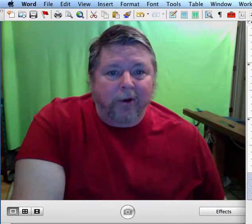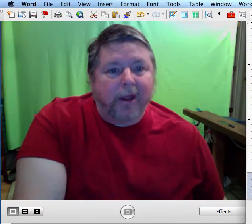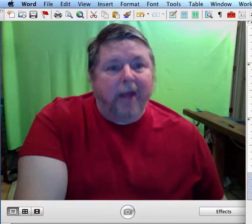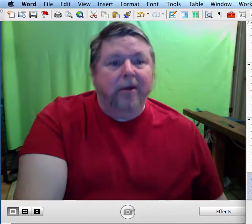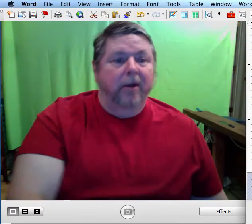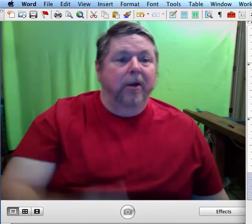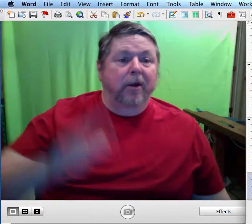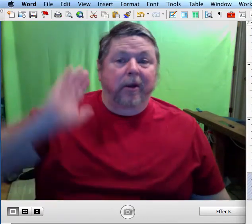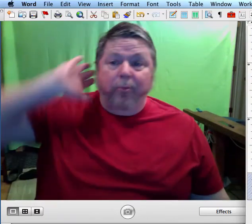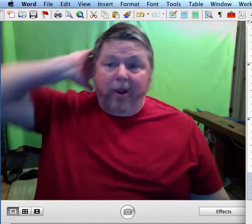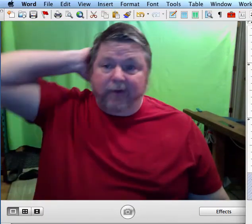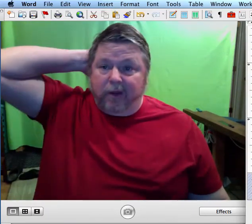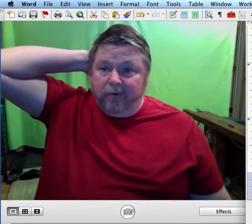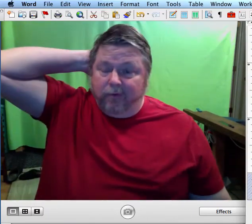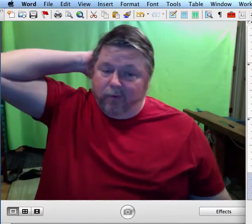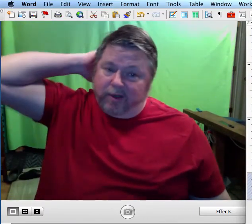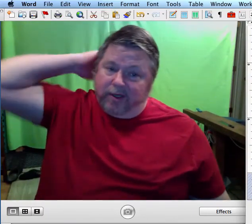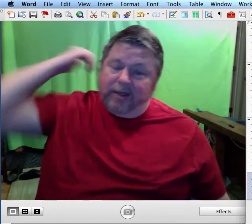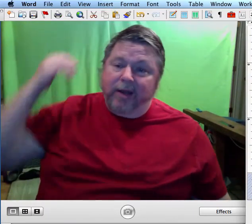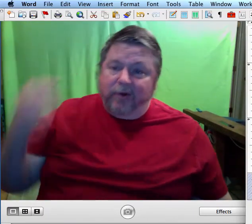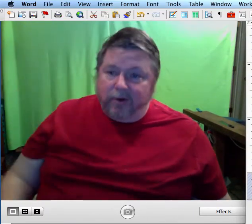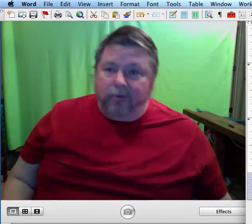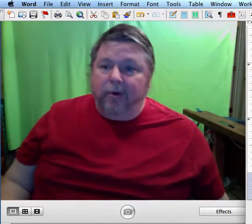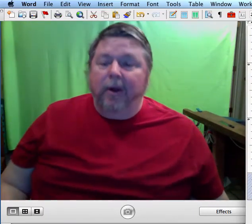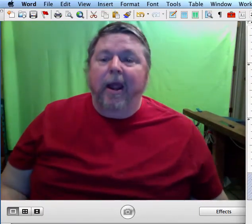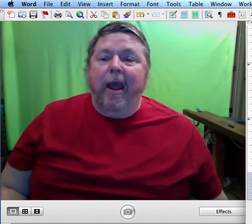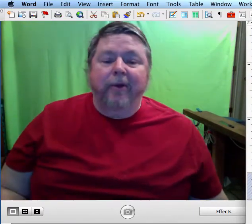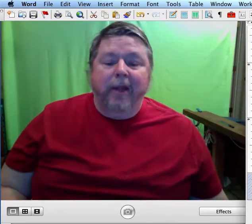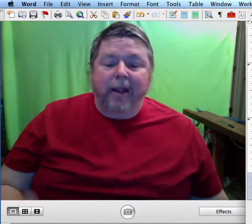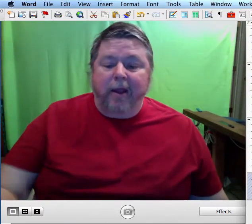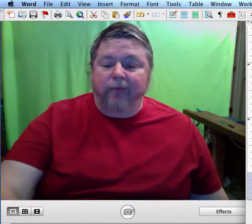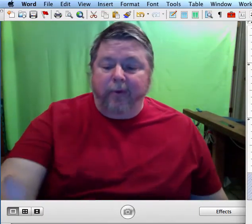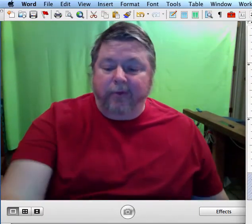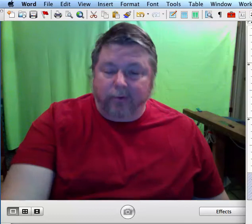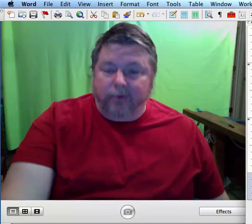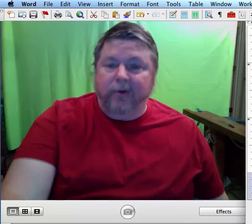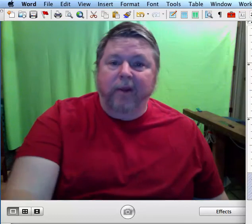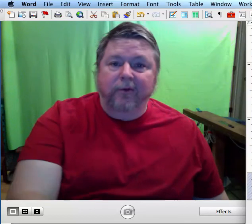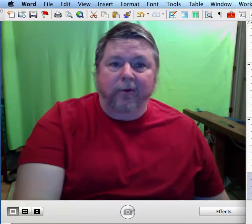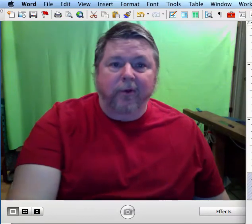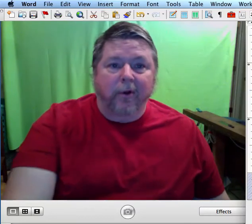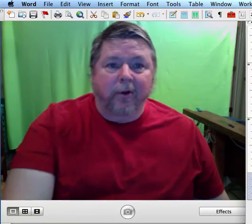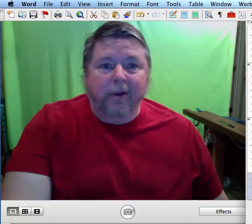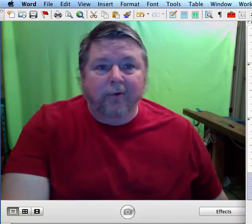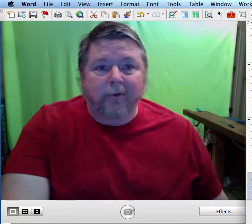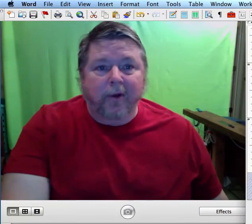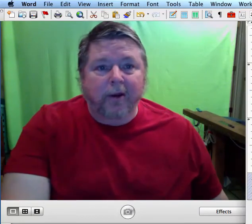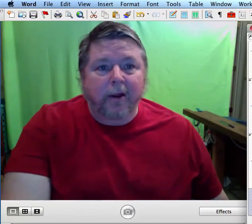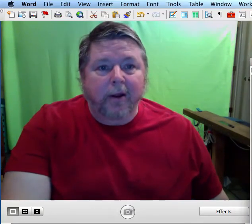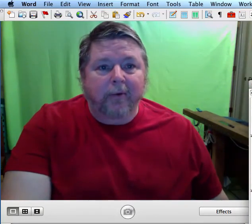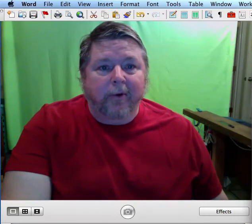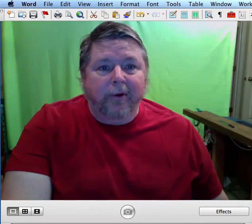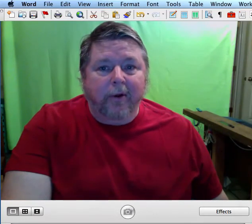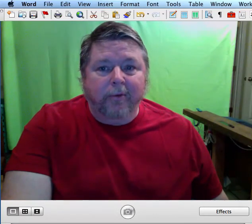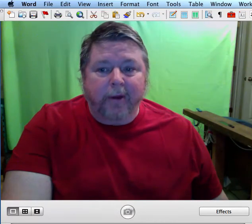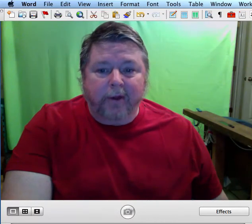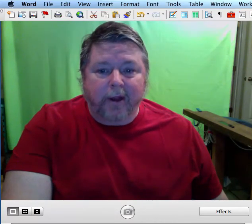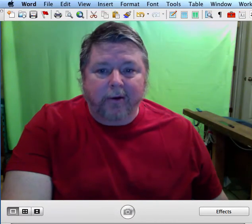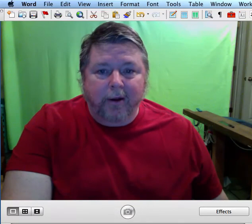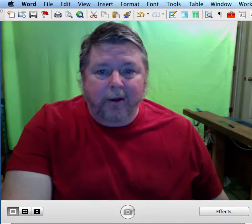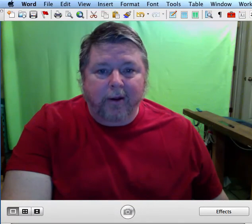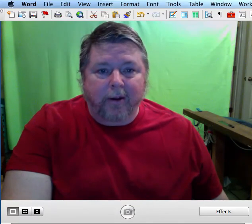You're going to look at their process. What did they do? How did they get from the source text to the target text, right? We already talked